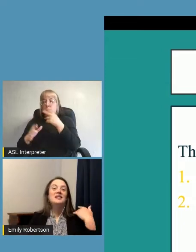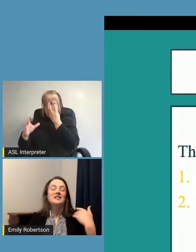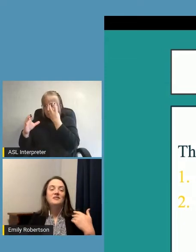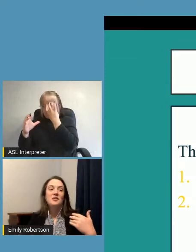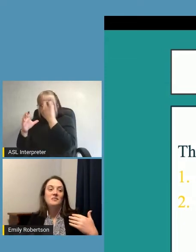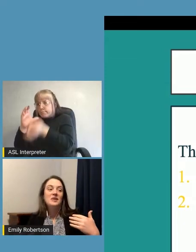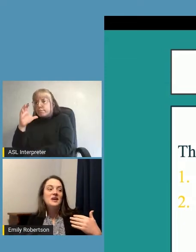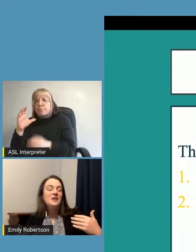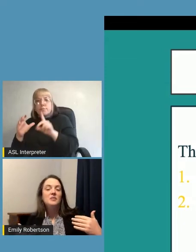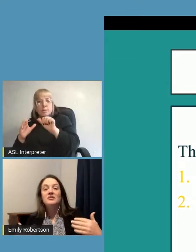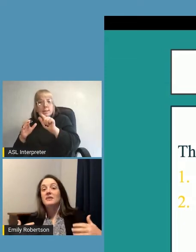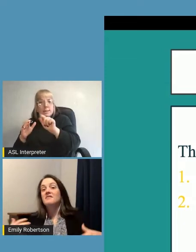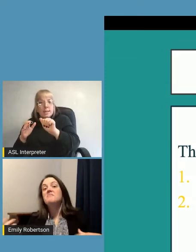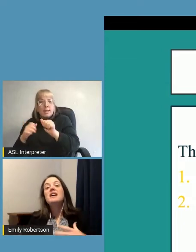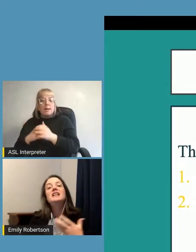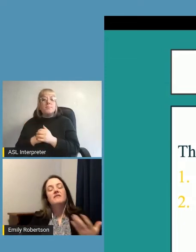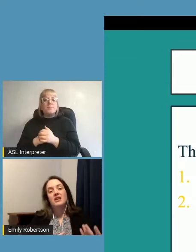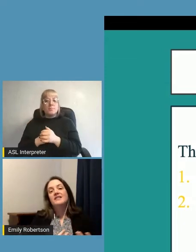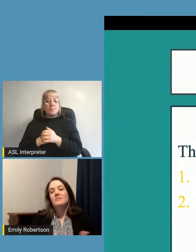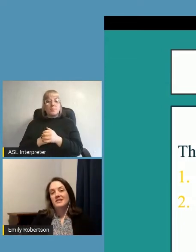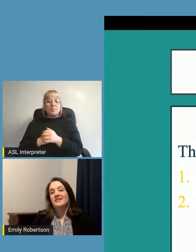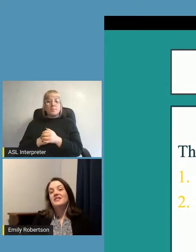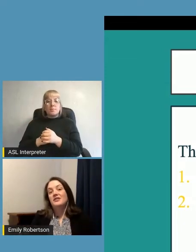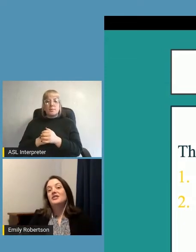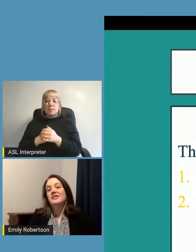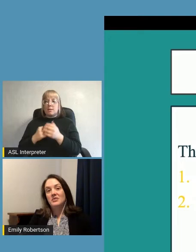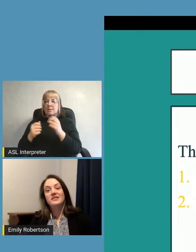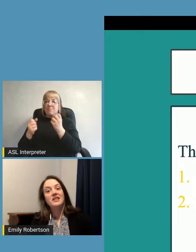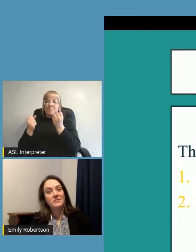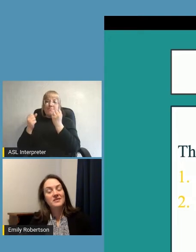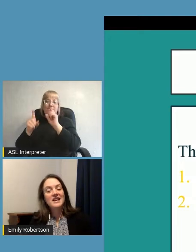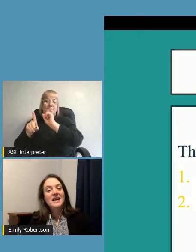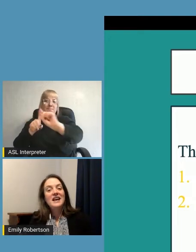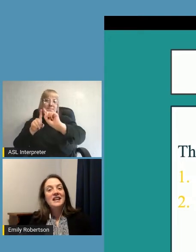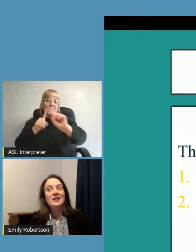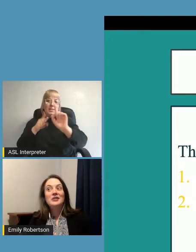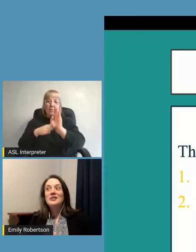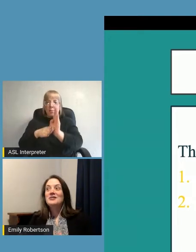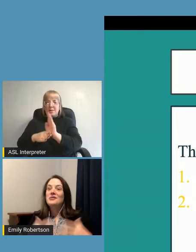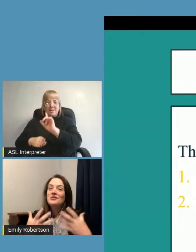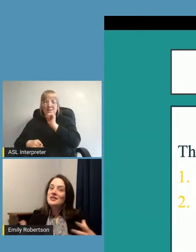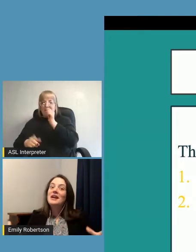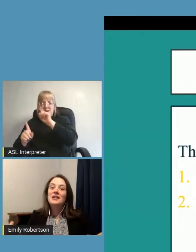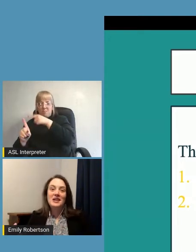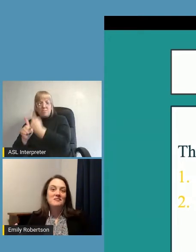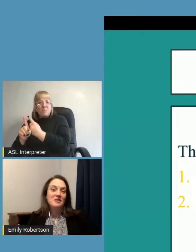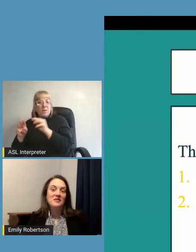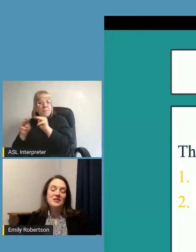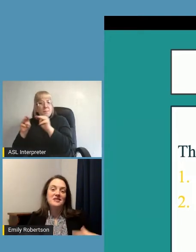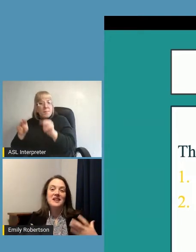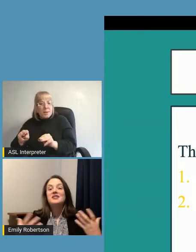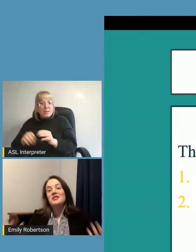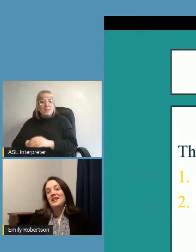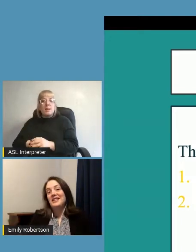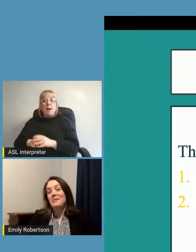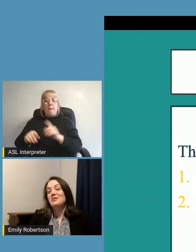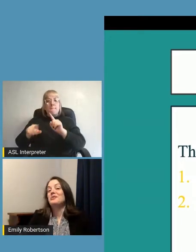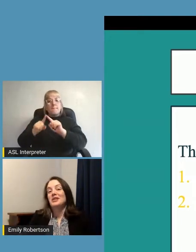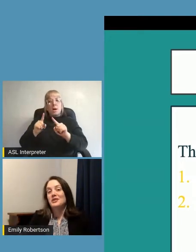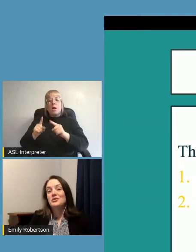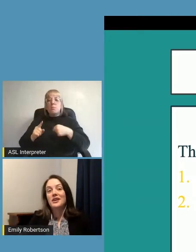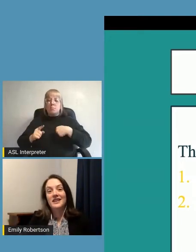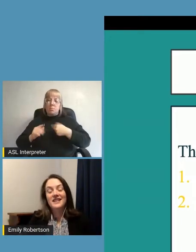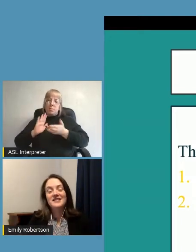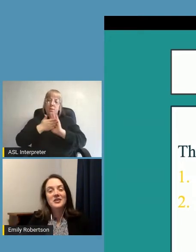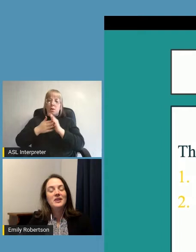understanding analytics from the perspective of many different kinds of businesses, not just museums. And I learned to sort of shed a lot of my fears and actually come